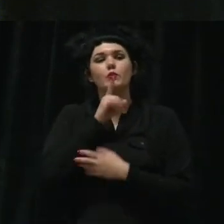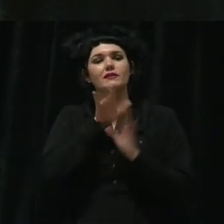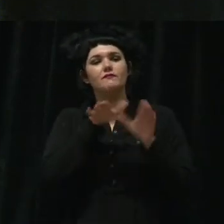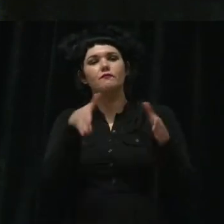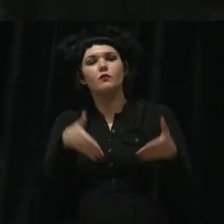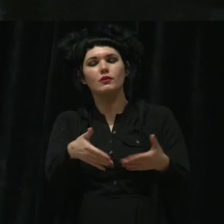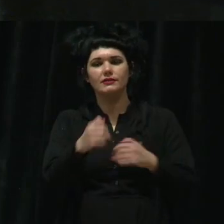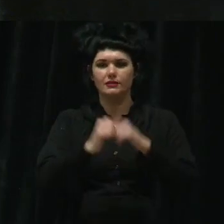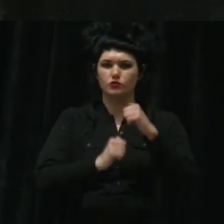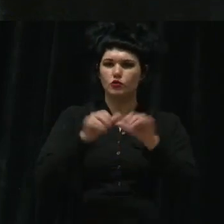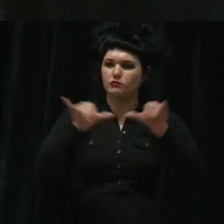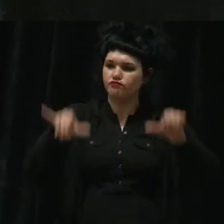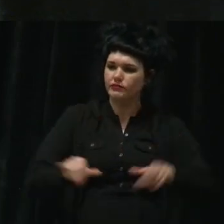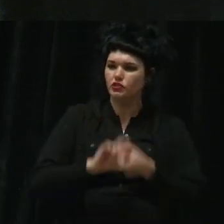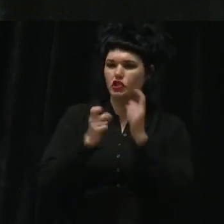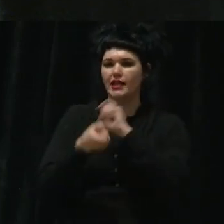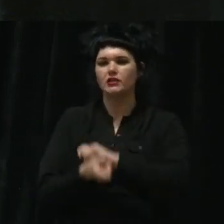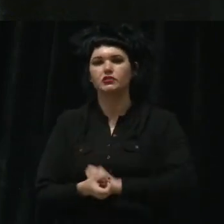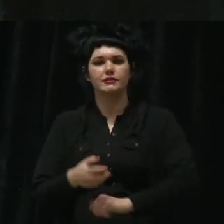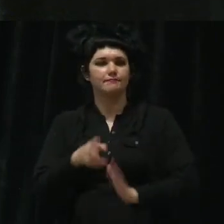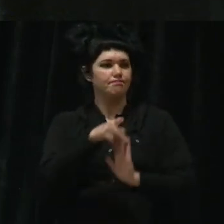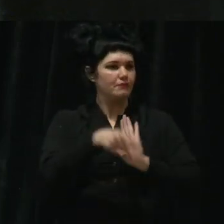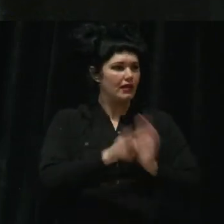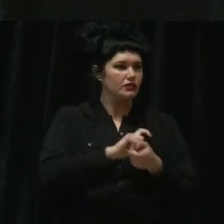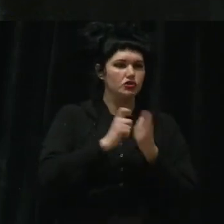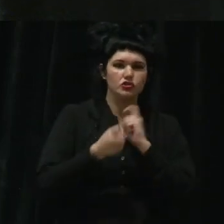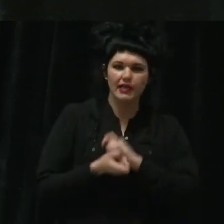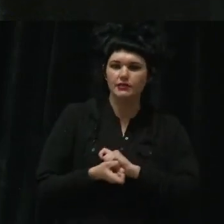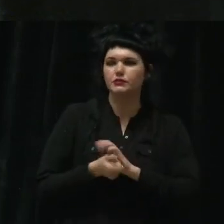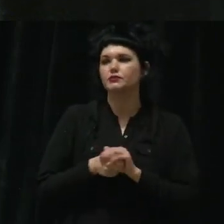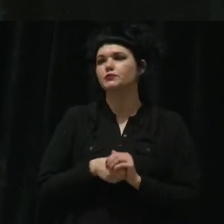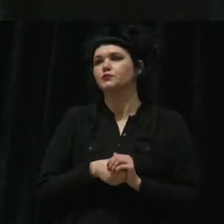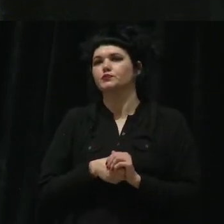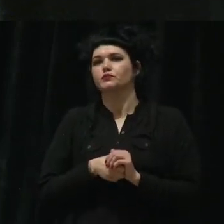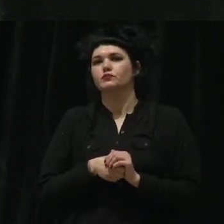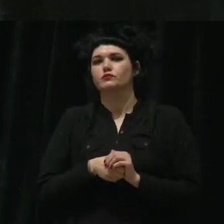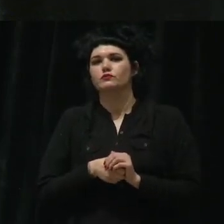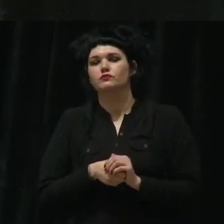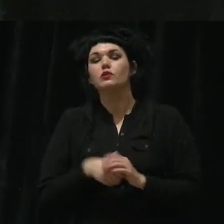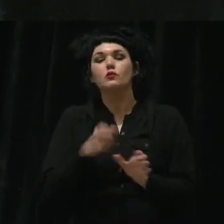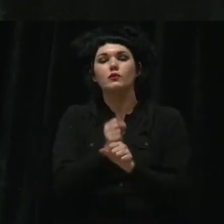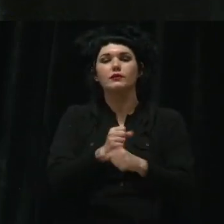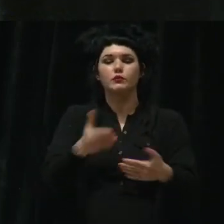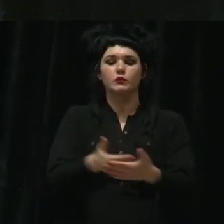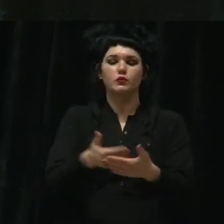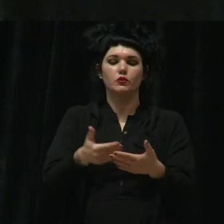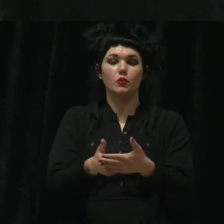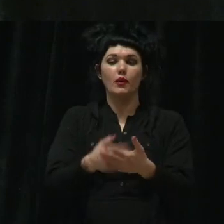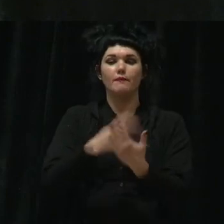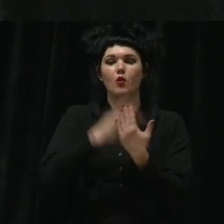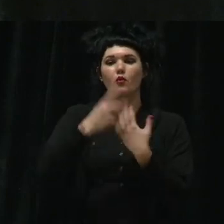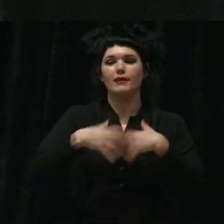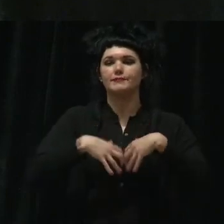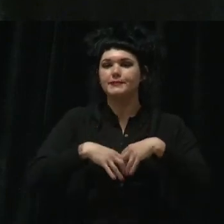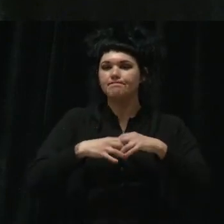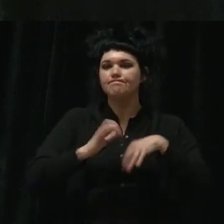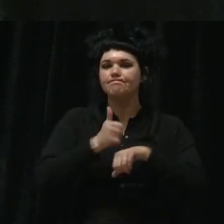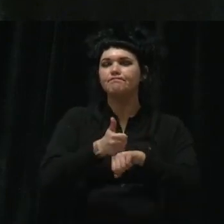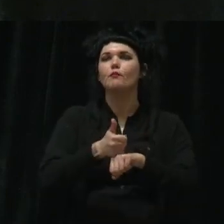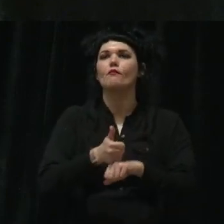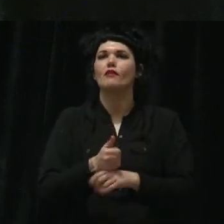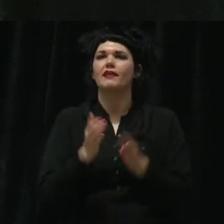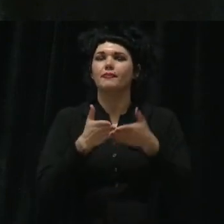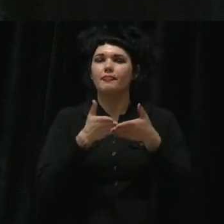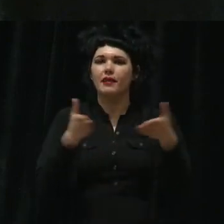on structural changes and policy changes and creation of new programs and things that are at